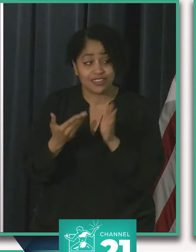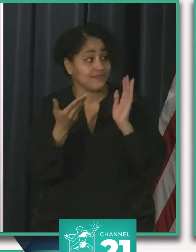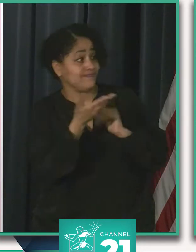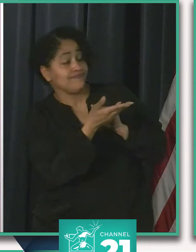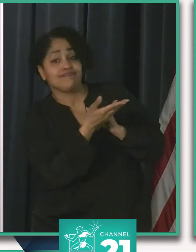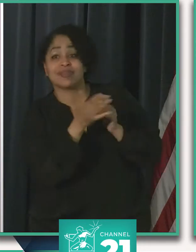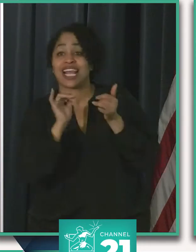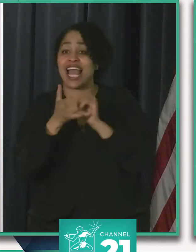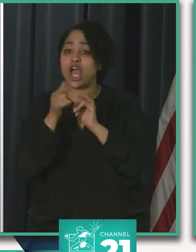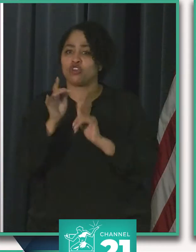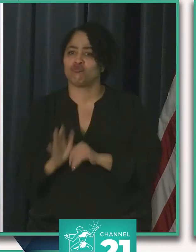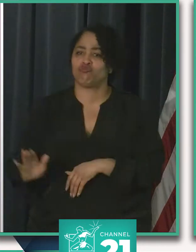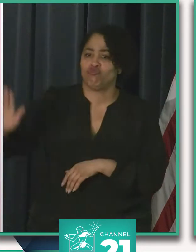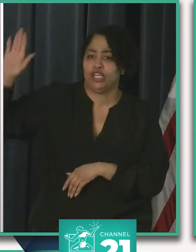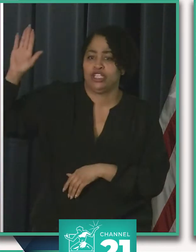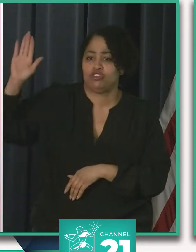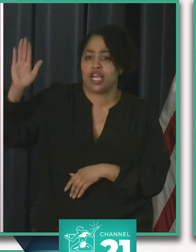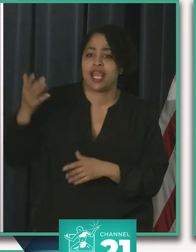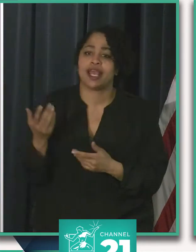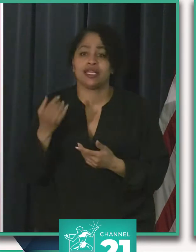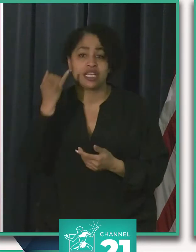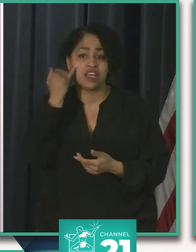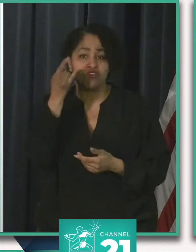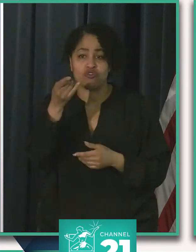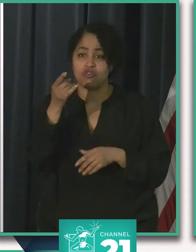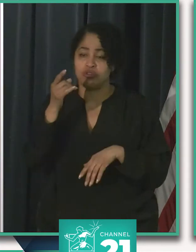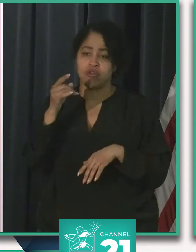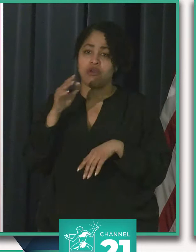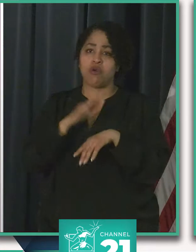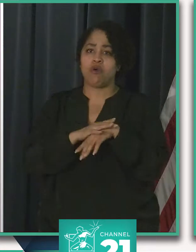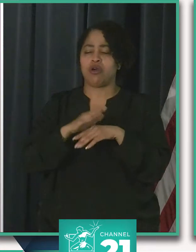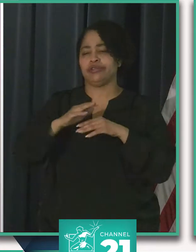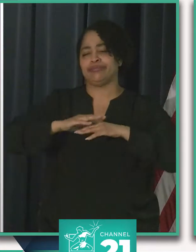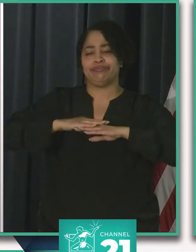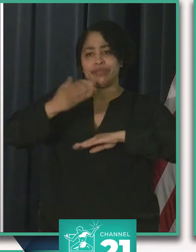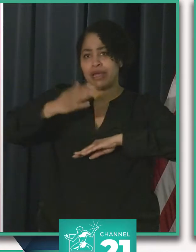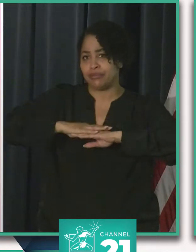on how you raise your hand, whether you're on a Mac, a Windows. When you